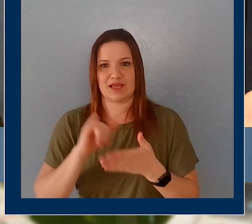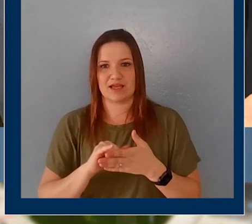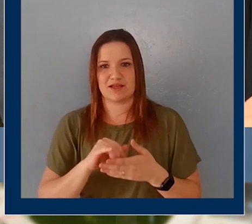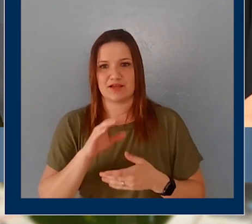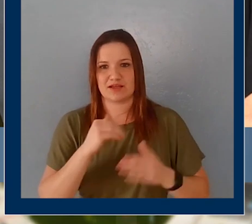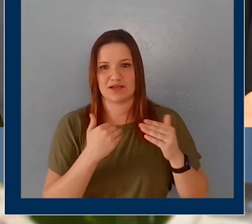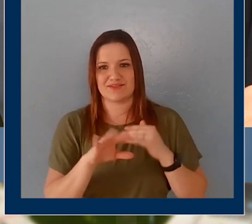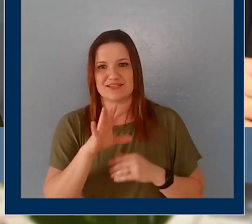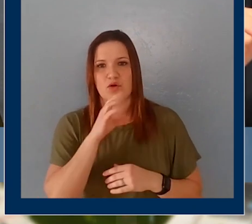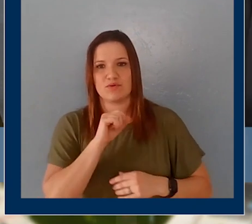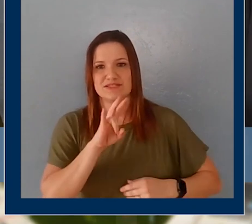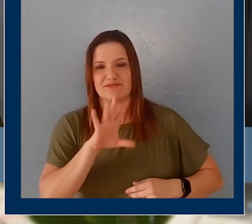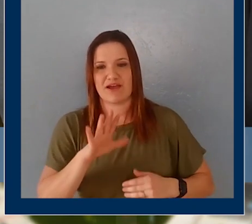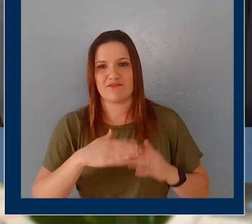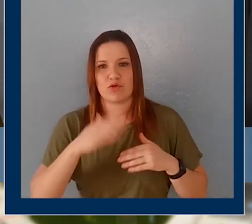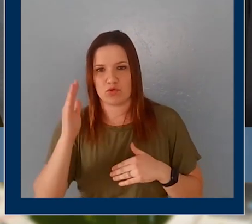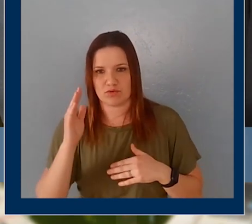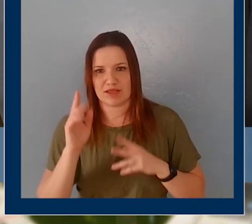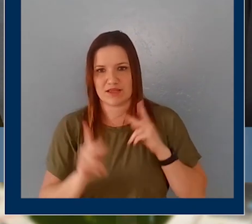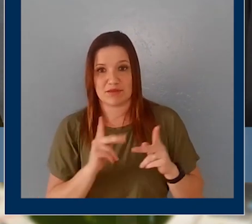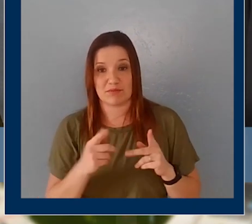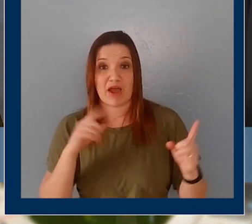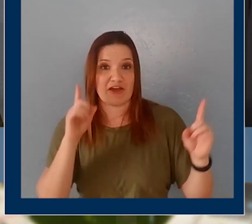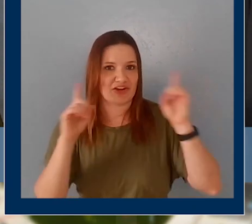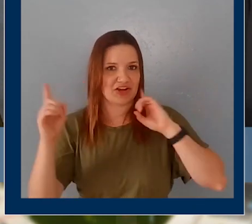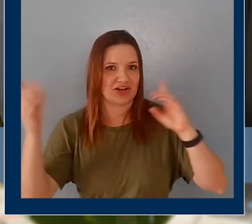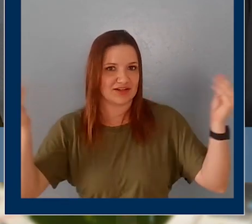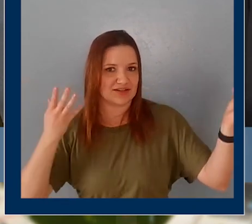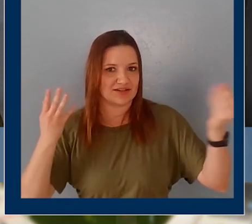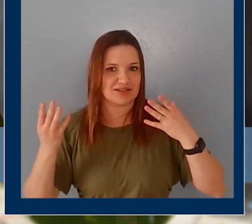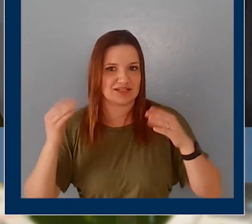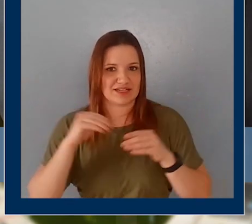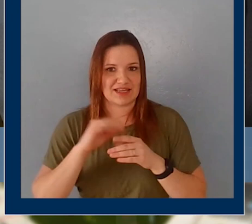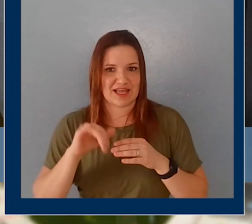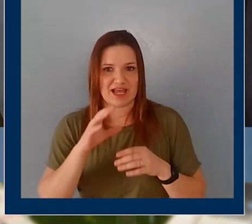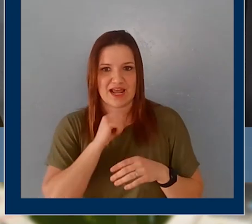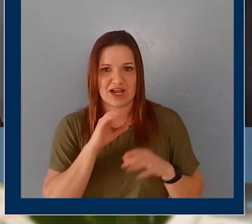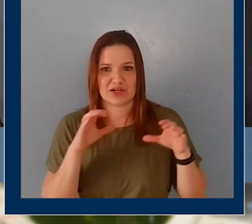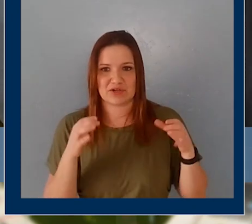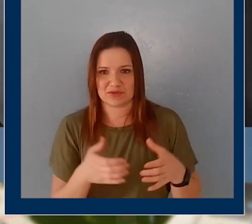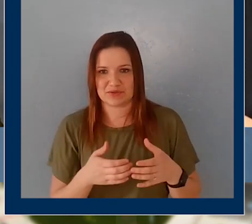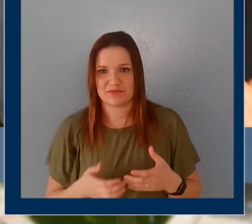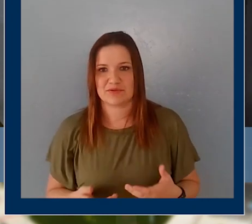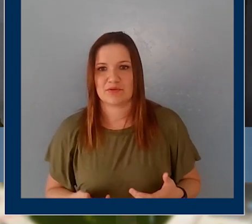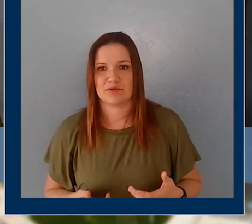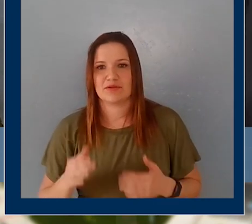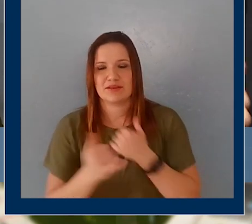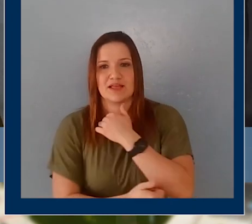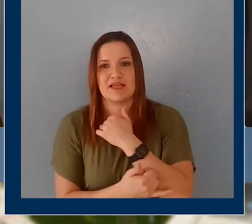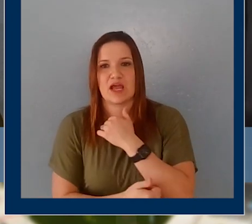I've heard from are in that age category. So the county kind of slipped a little bit of 1B, tier 1 in